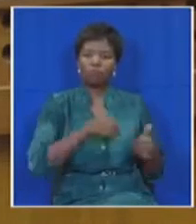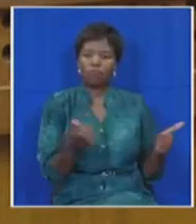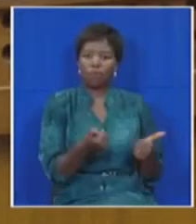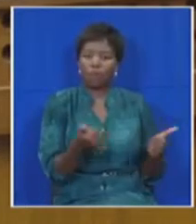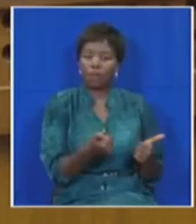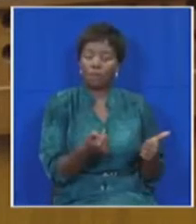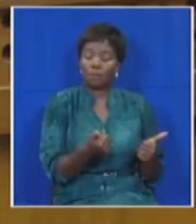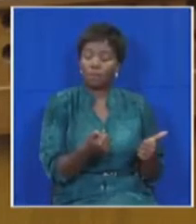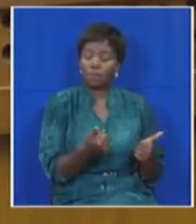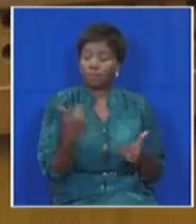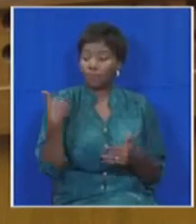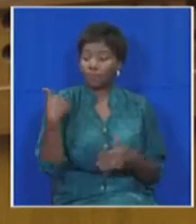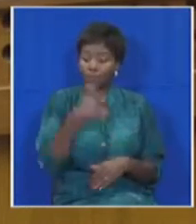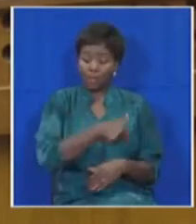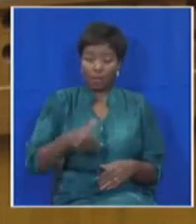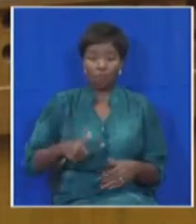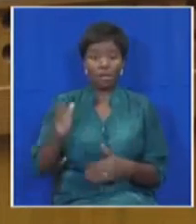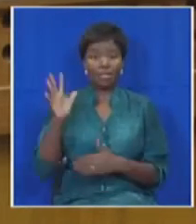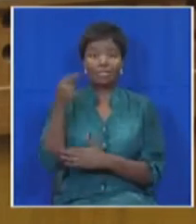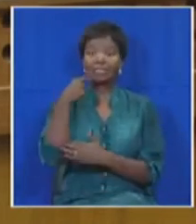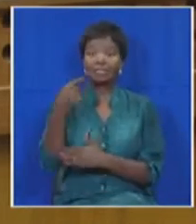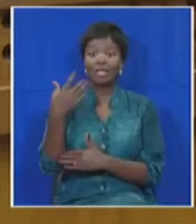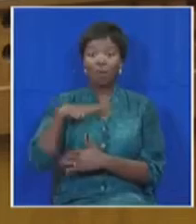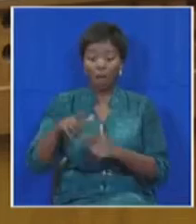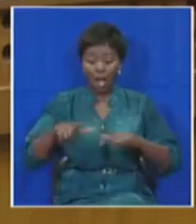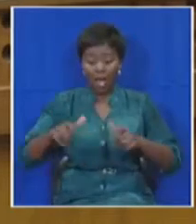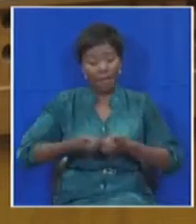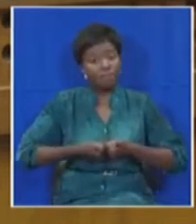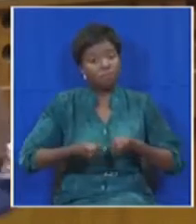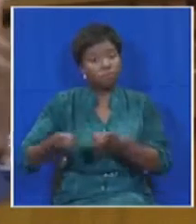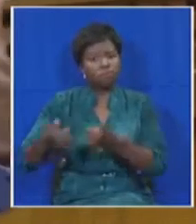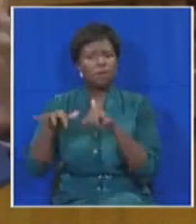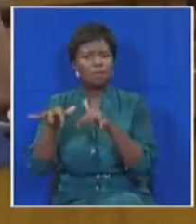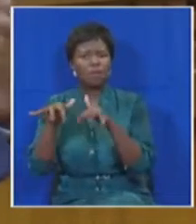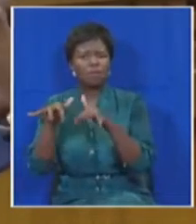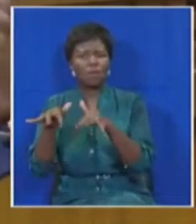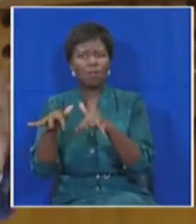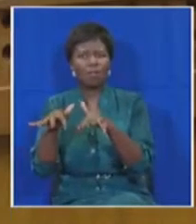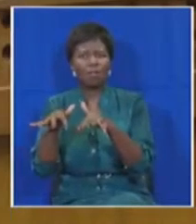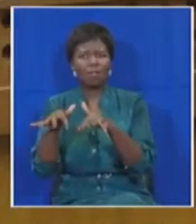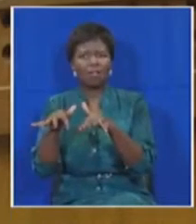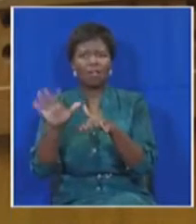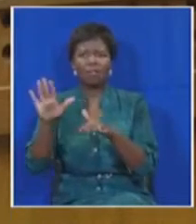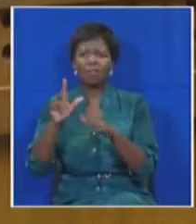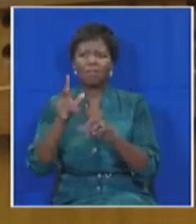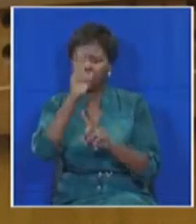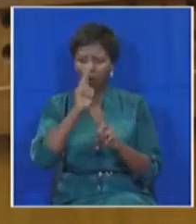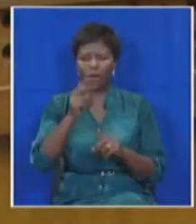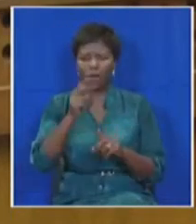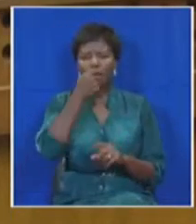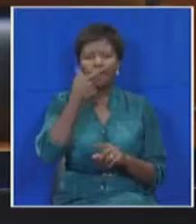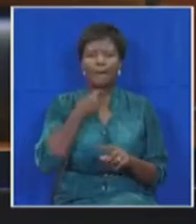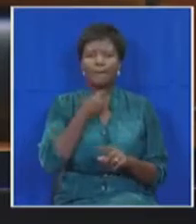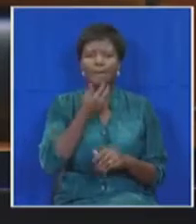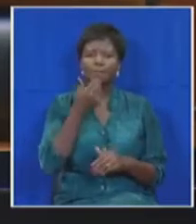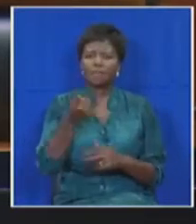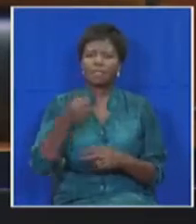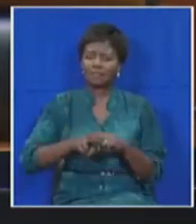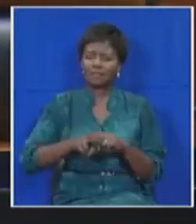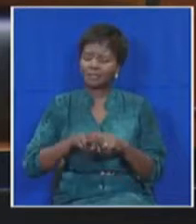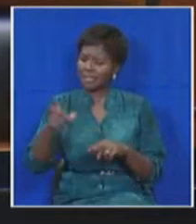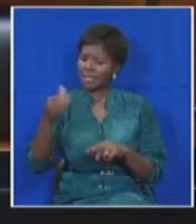the president talks about accelerating land reform, what do you really mean? Honorable Maimane, please take your seat. Speaker, don't